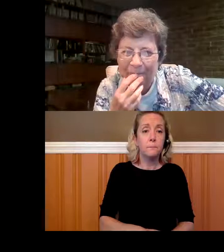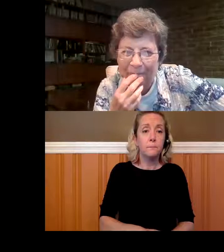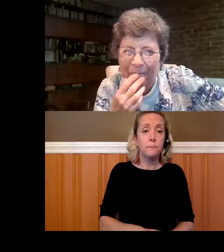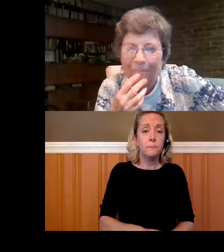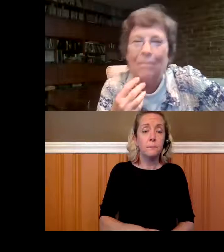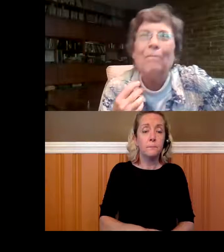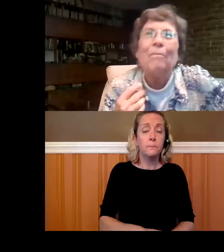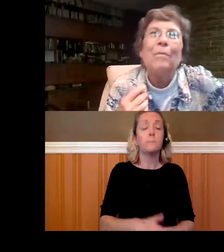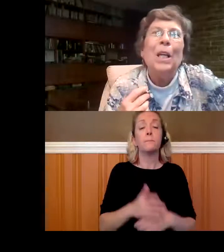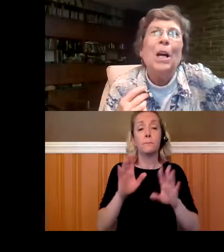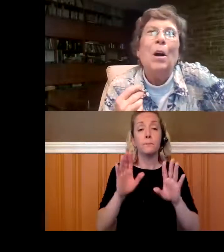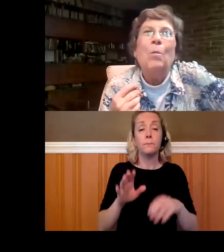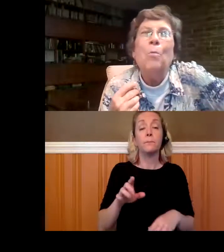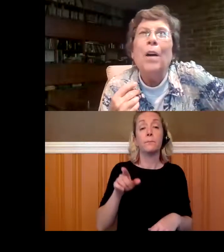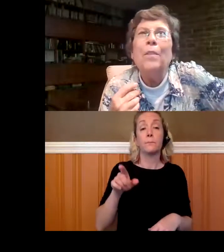Well, the